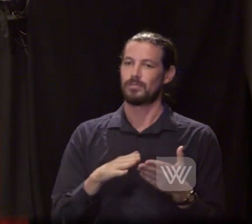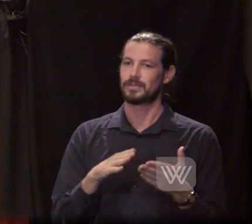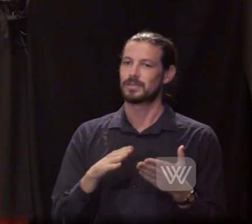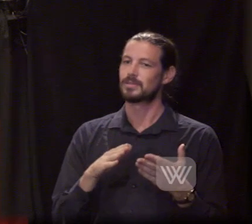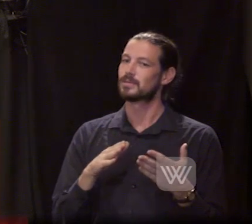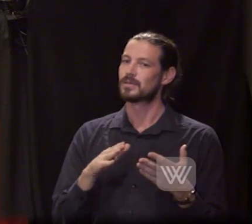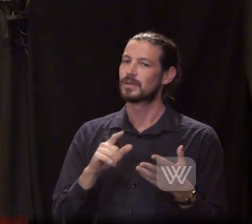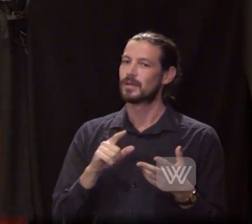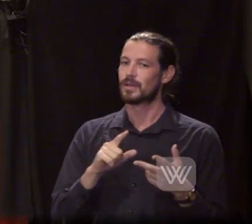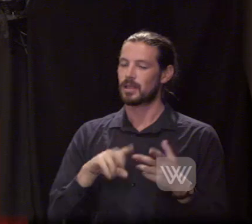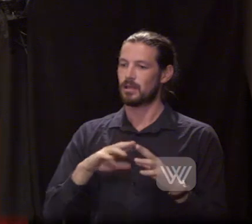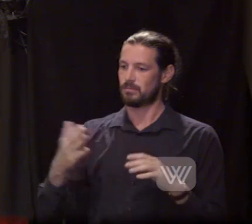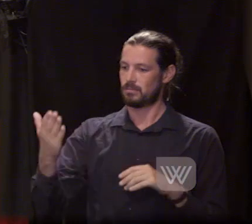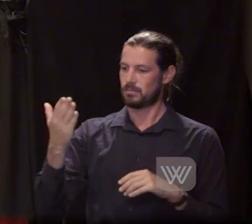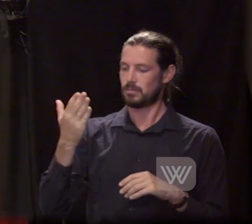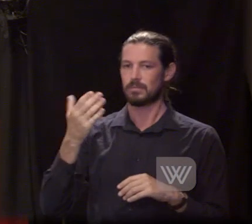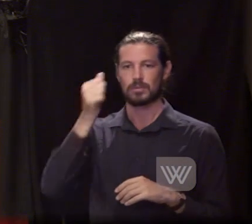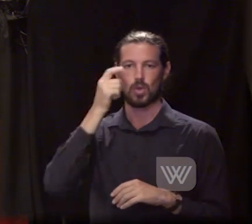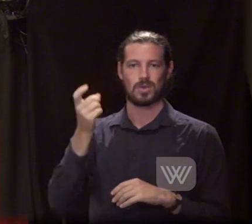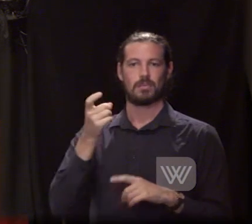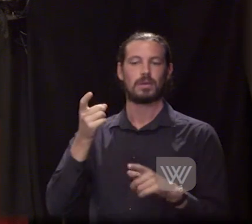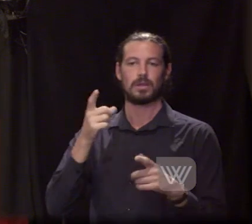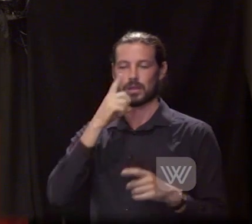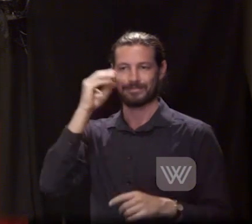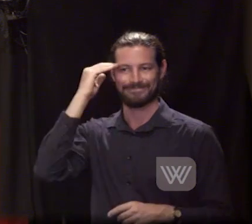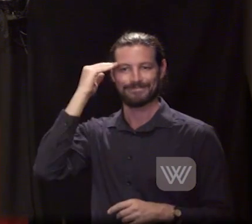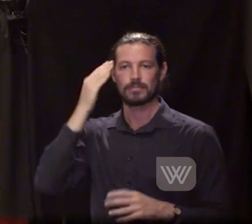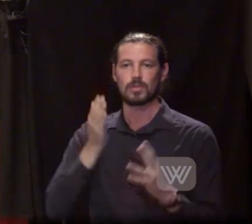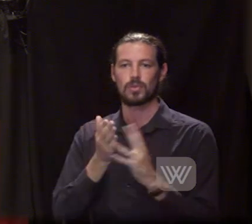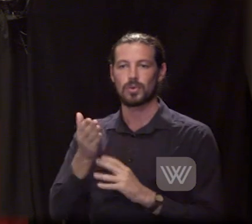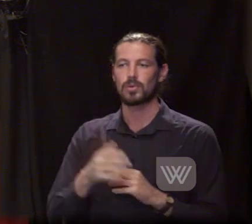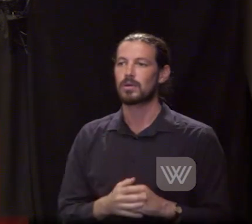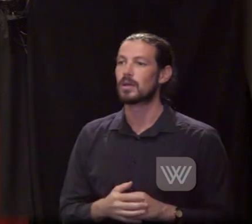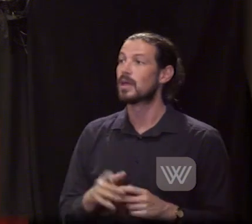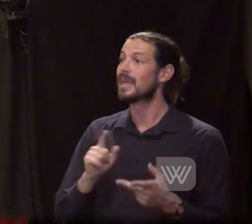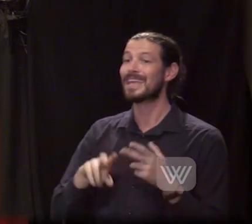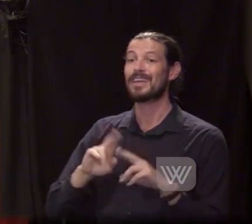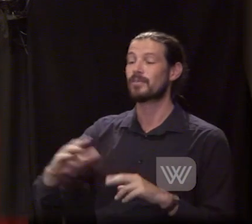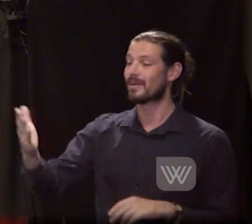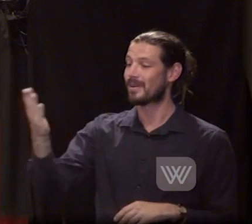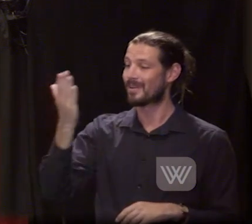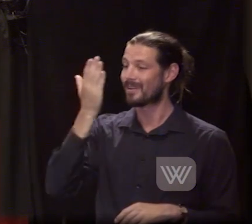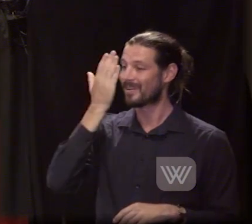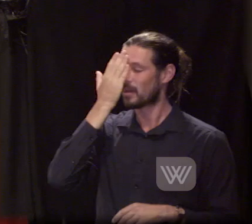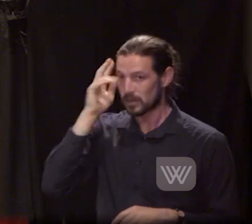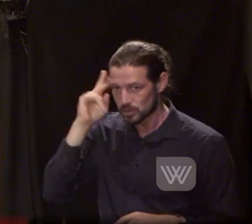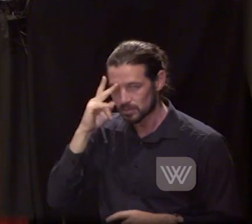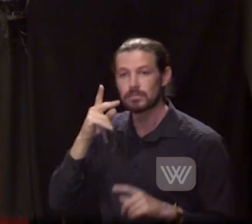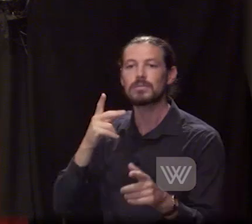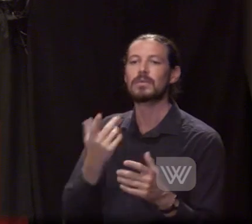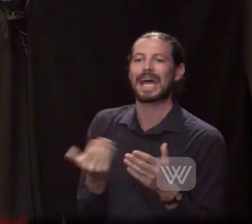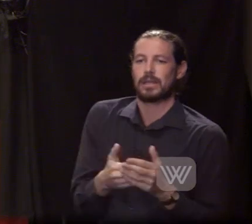to get through a project or a mission, I'd say. If we had gone a year and then right at the end they said, oh, wait, sorry, you have another